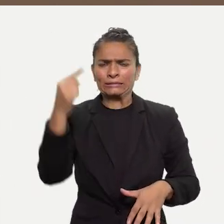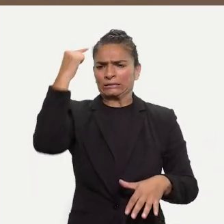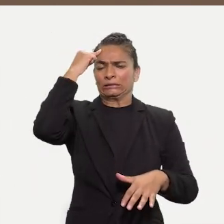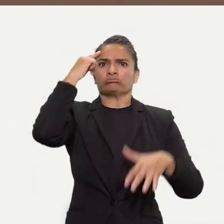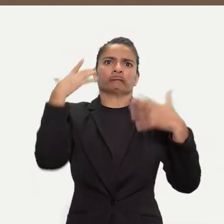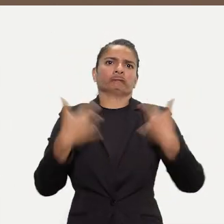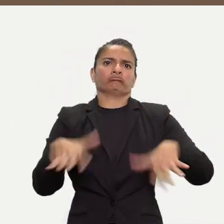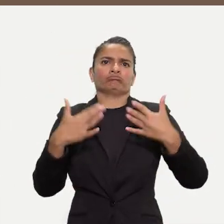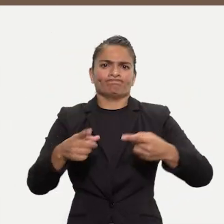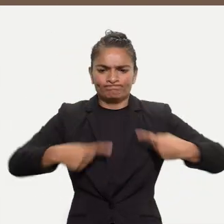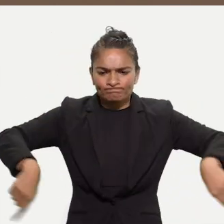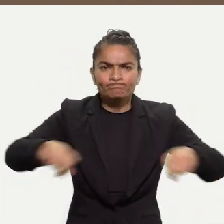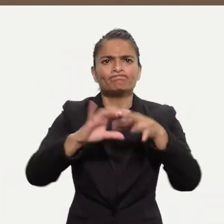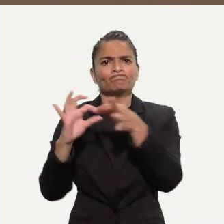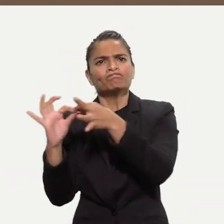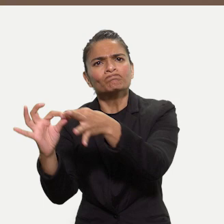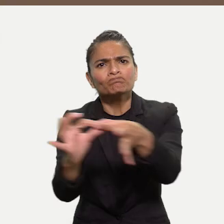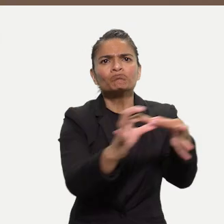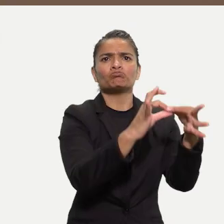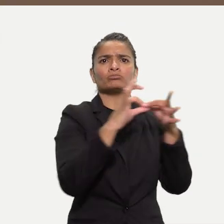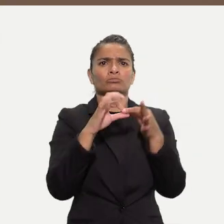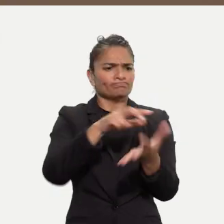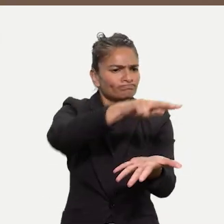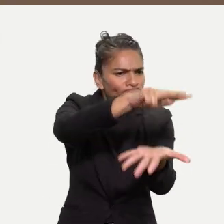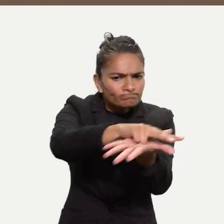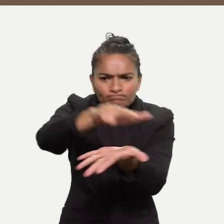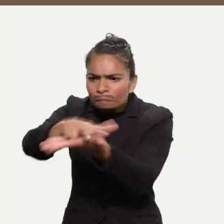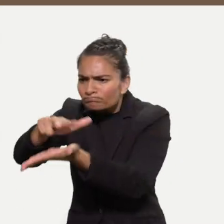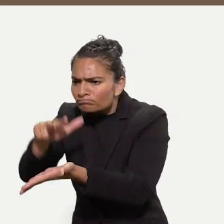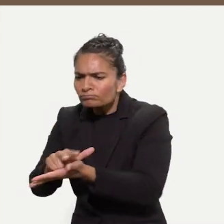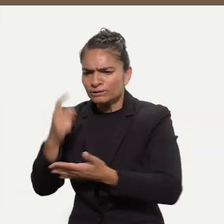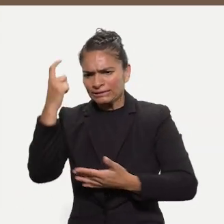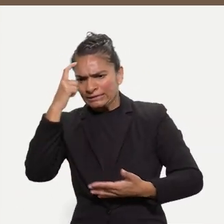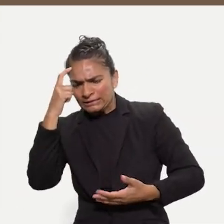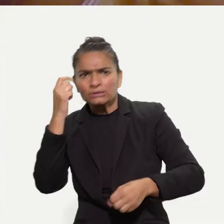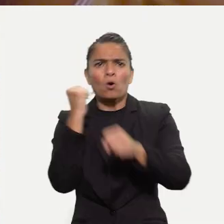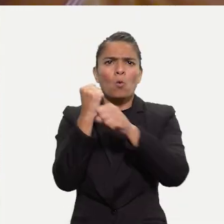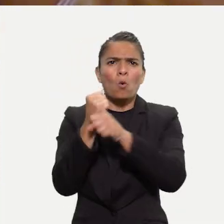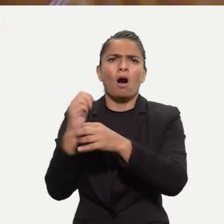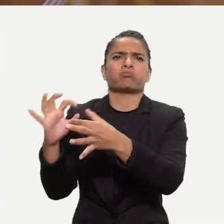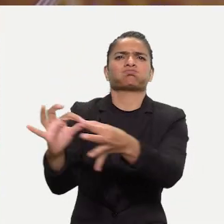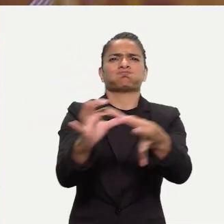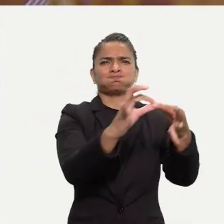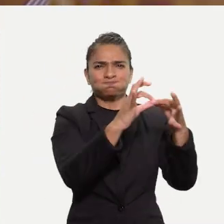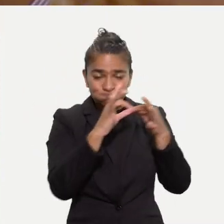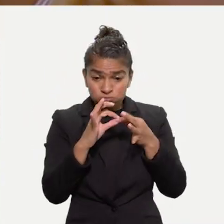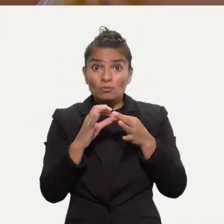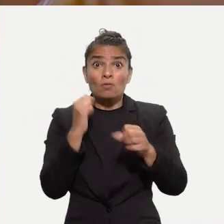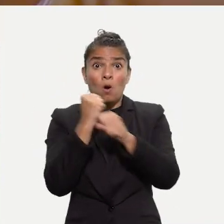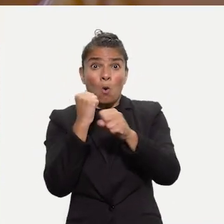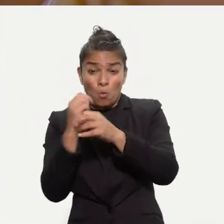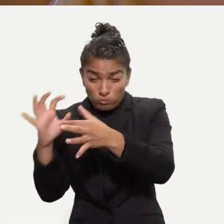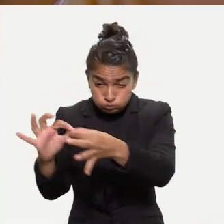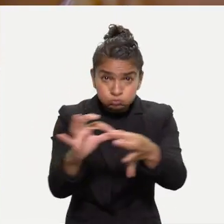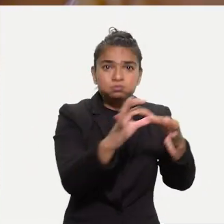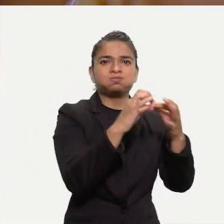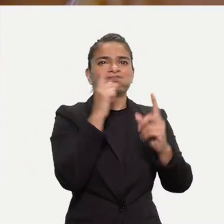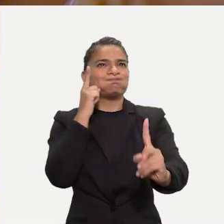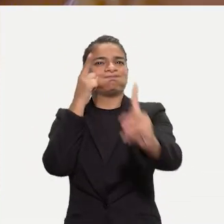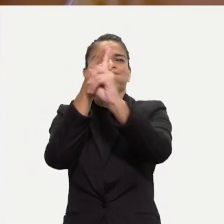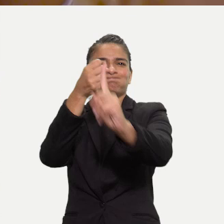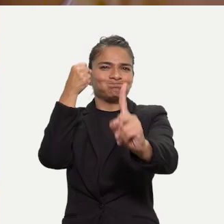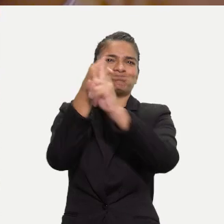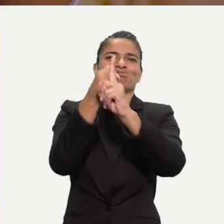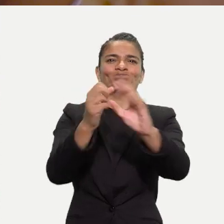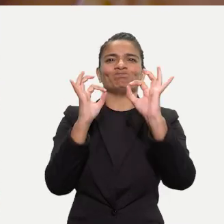representatives, that there are representatives from national governments, because I think it's only possible if all sectors, if